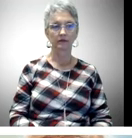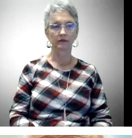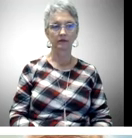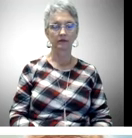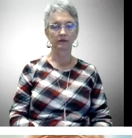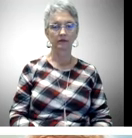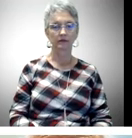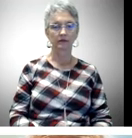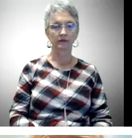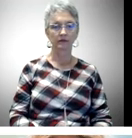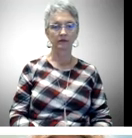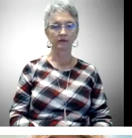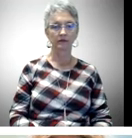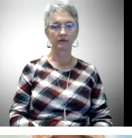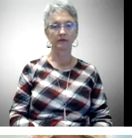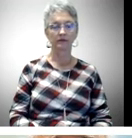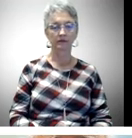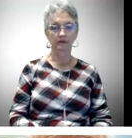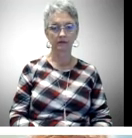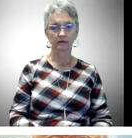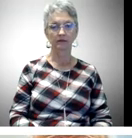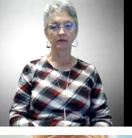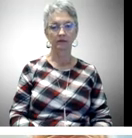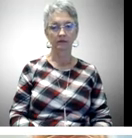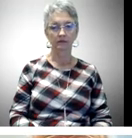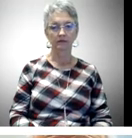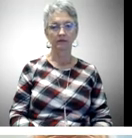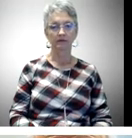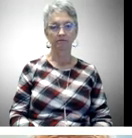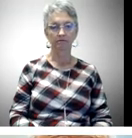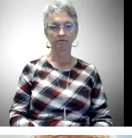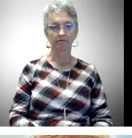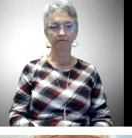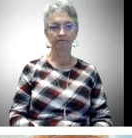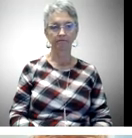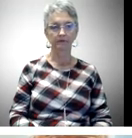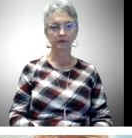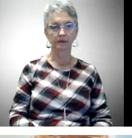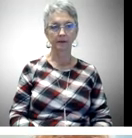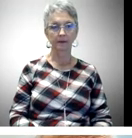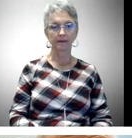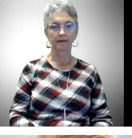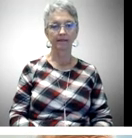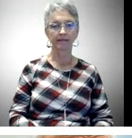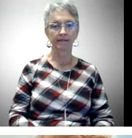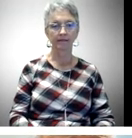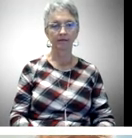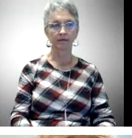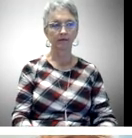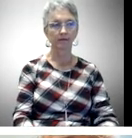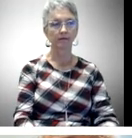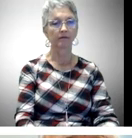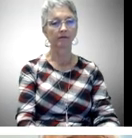their rights and appoints a guardian. So if you're involuntarily committed to a state support living center, if